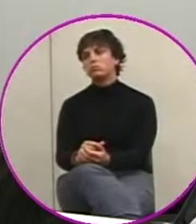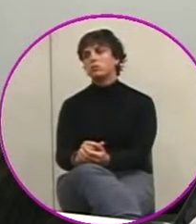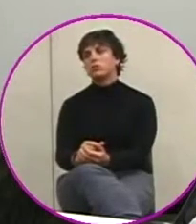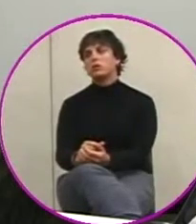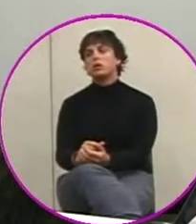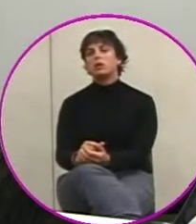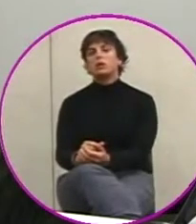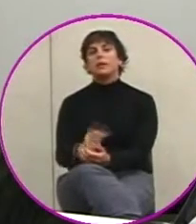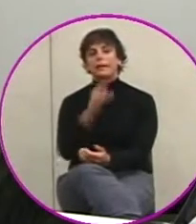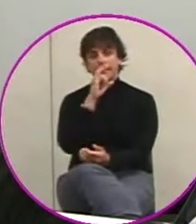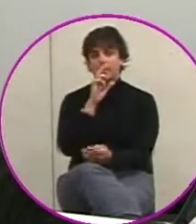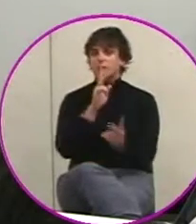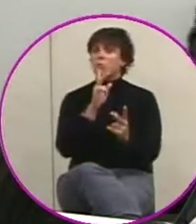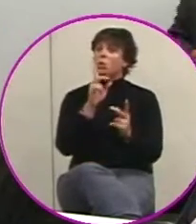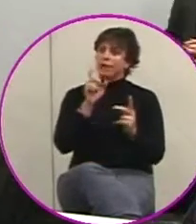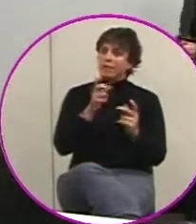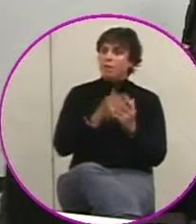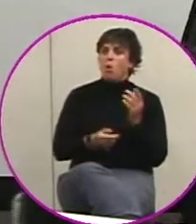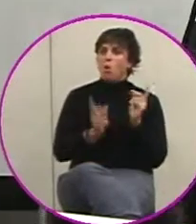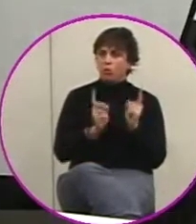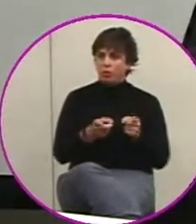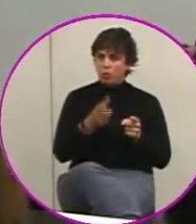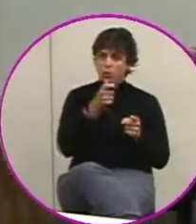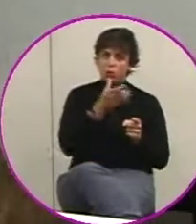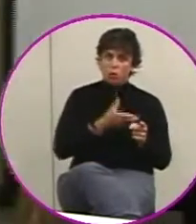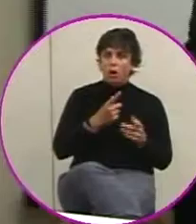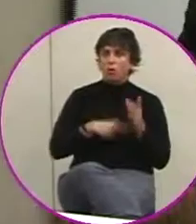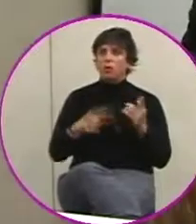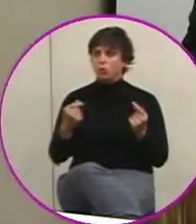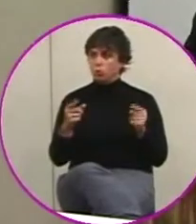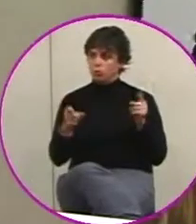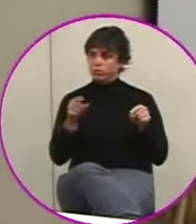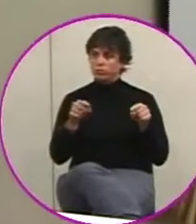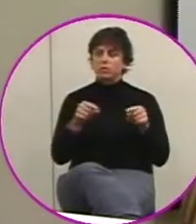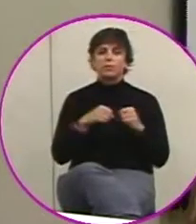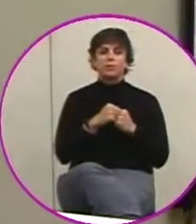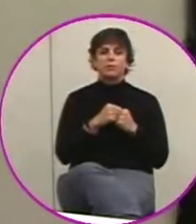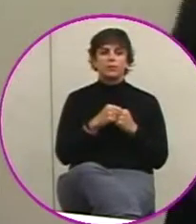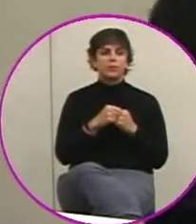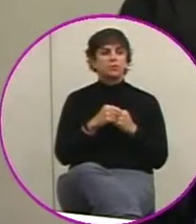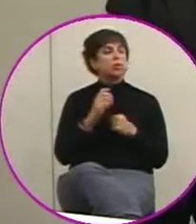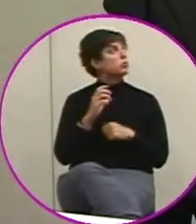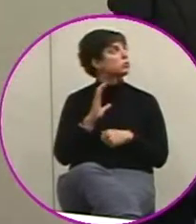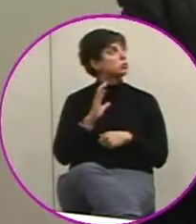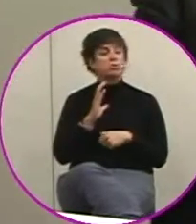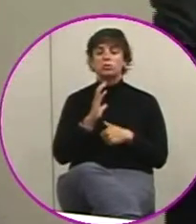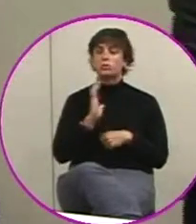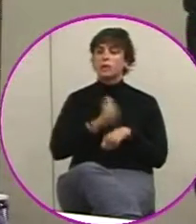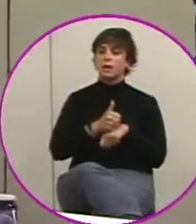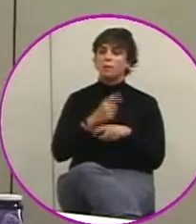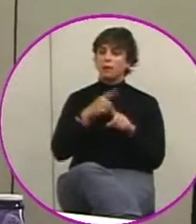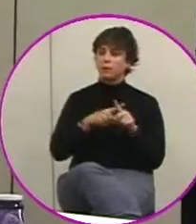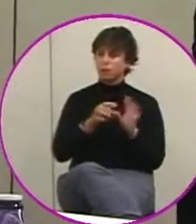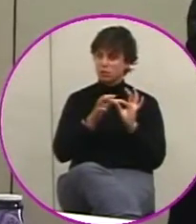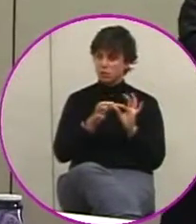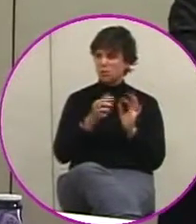Kids, people need both. So first we do it to build positive relationships. We mentioned this one before.